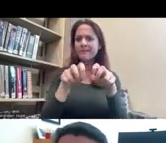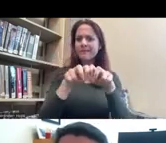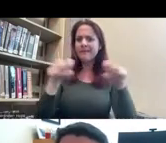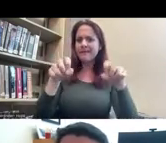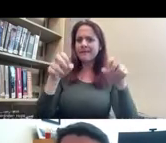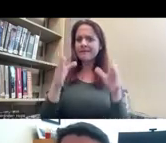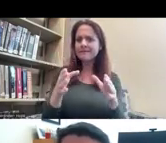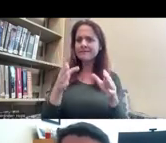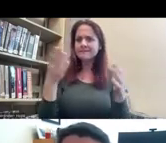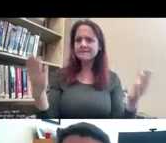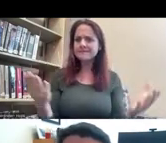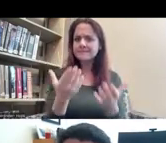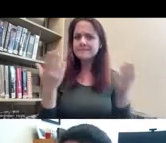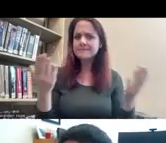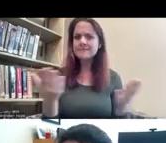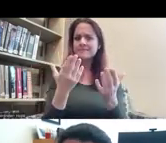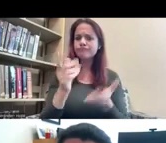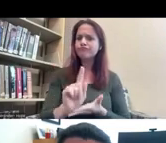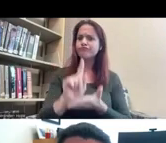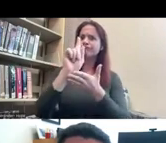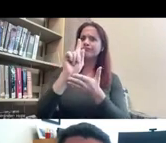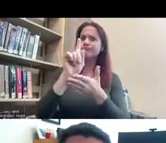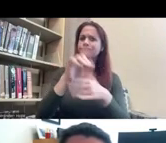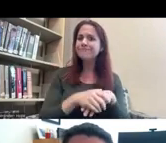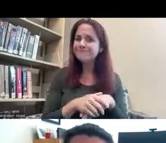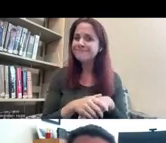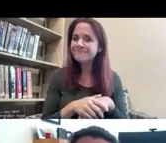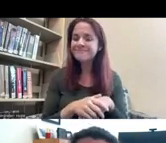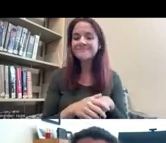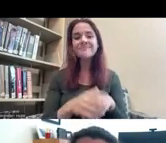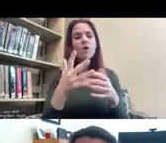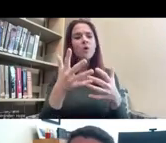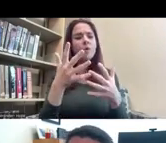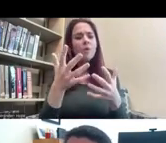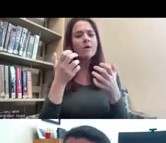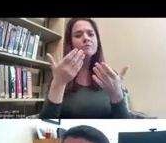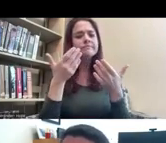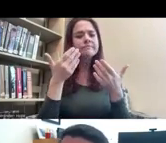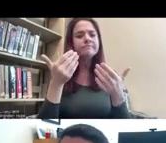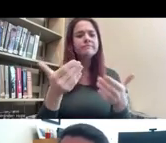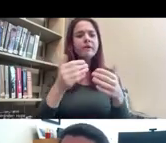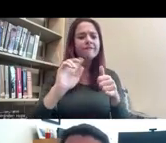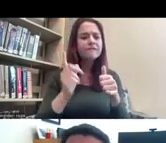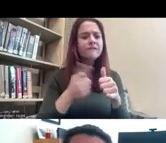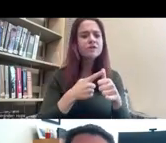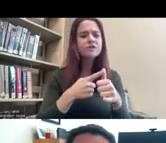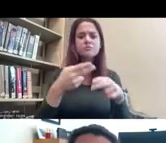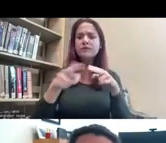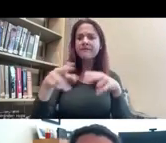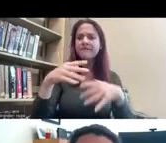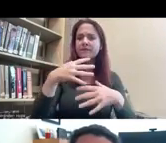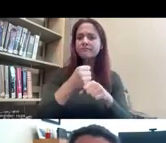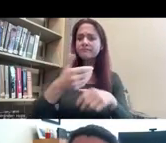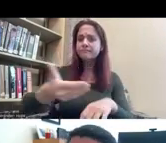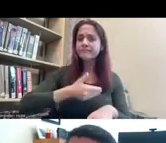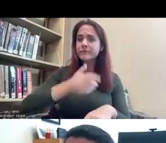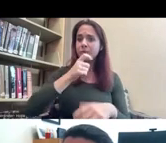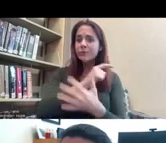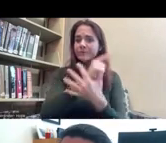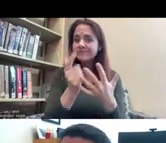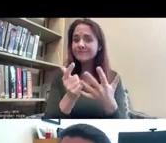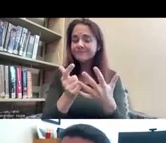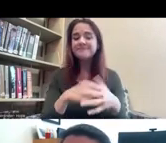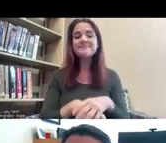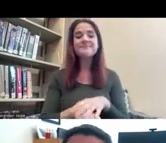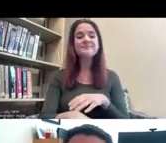are here with us. So I just want to first give a brief introduction to everyone